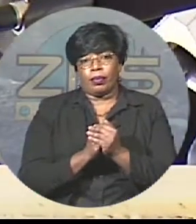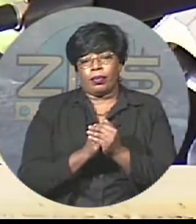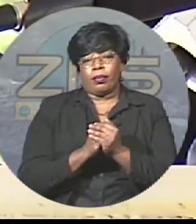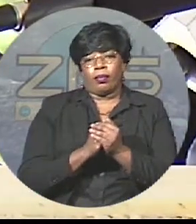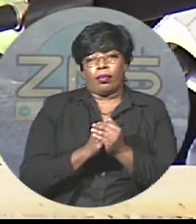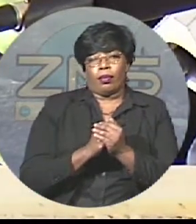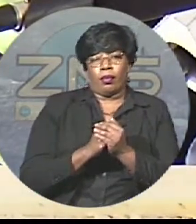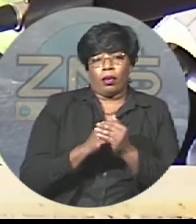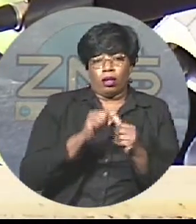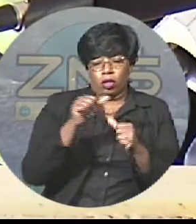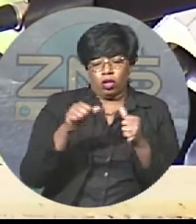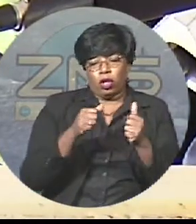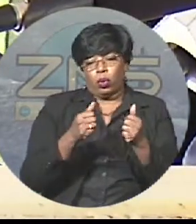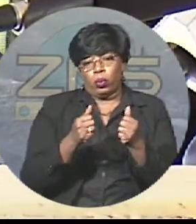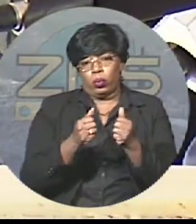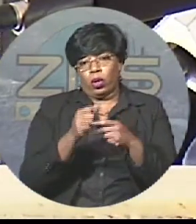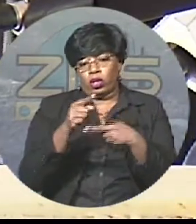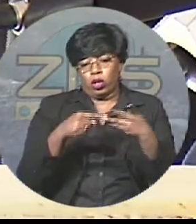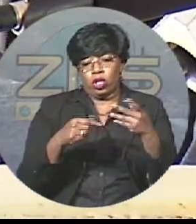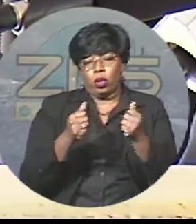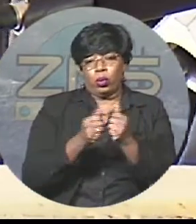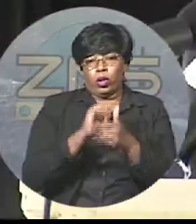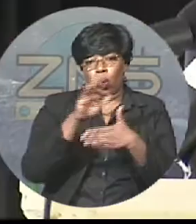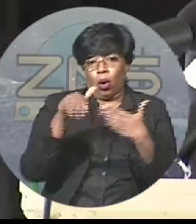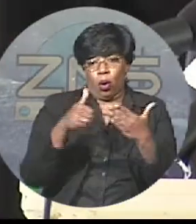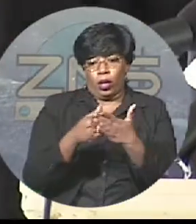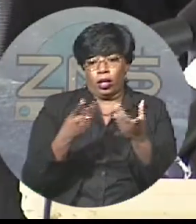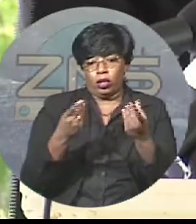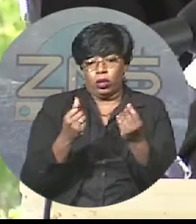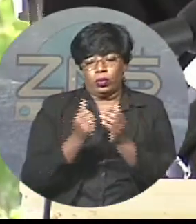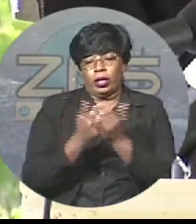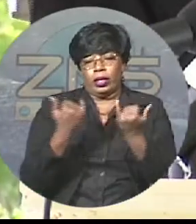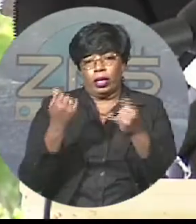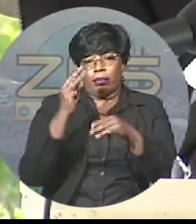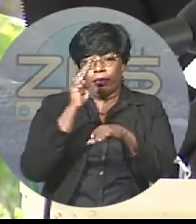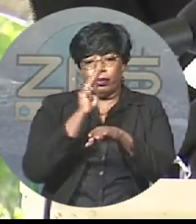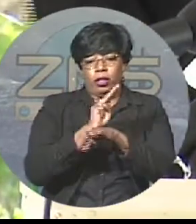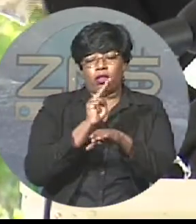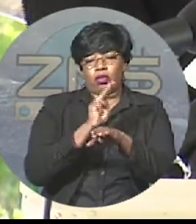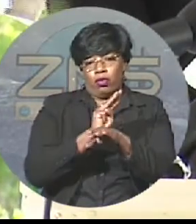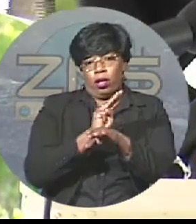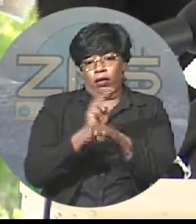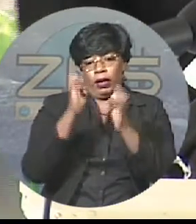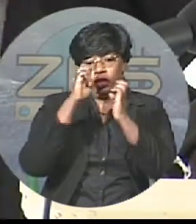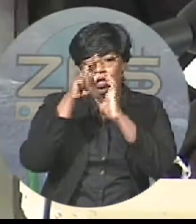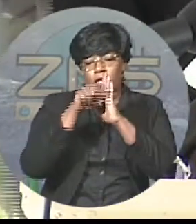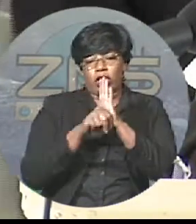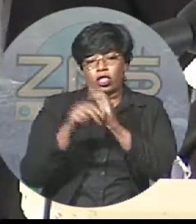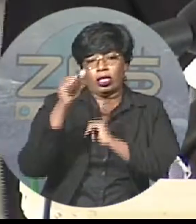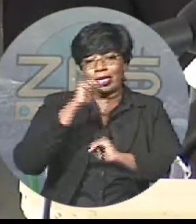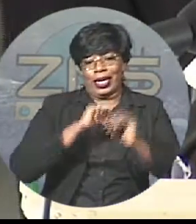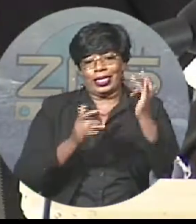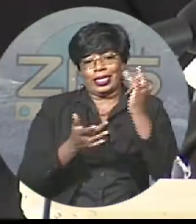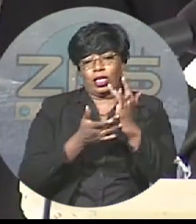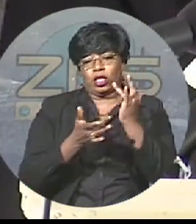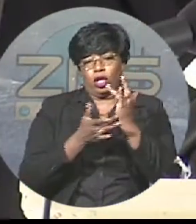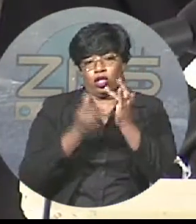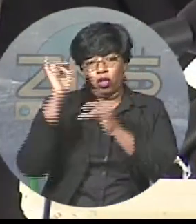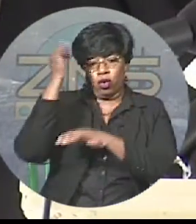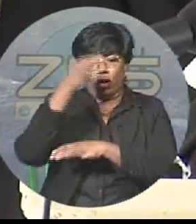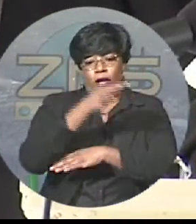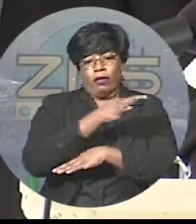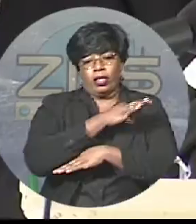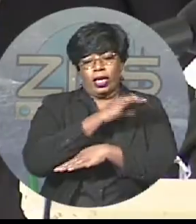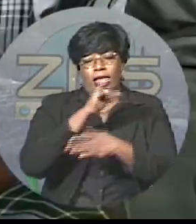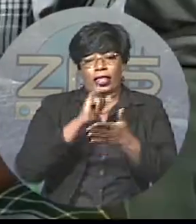associated with all that has been done. Minister of Education, Science and Technology, the Honorable Jerome Fitzgerald, says